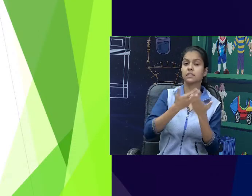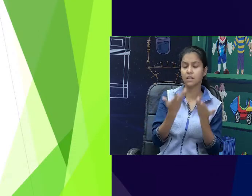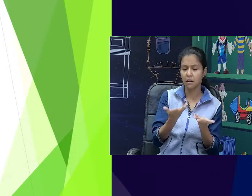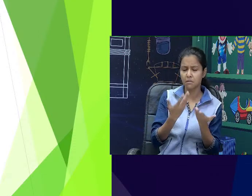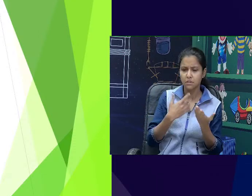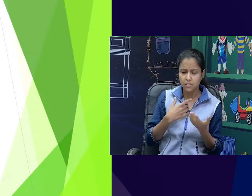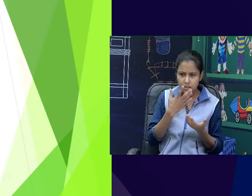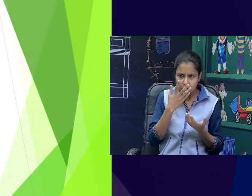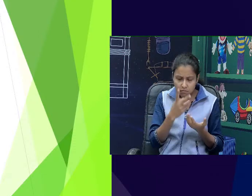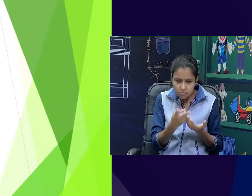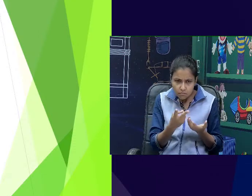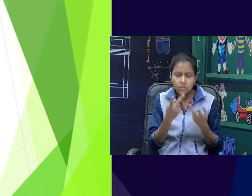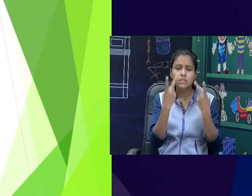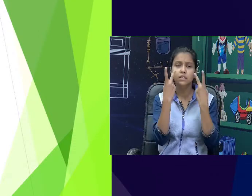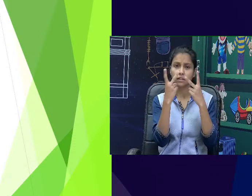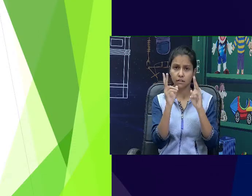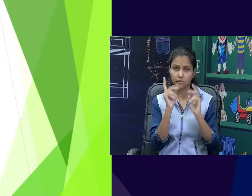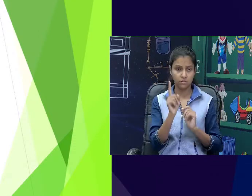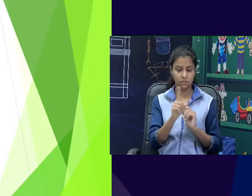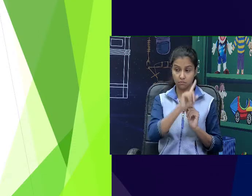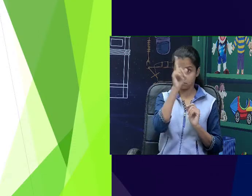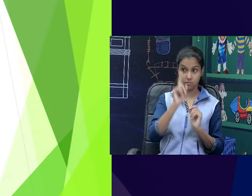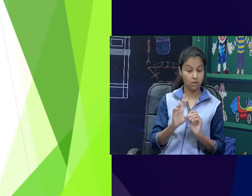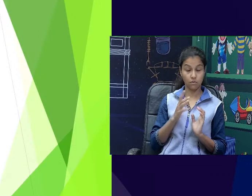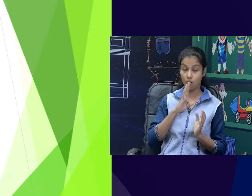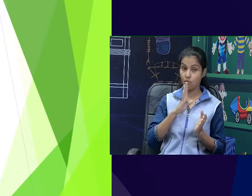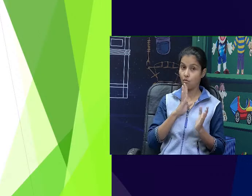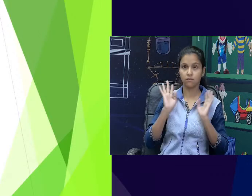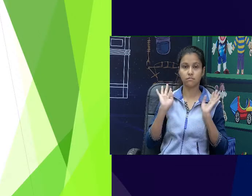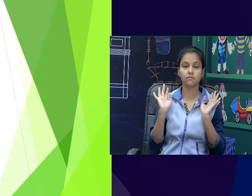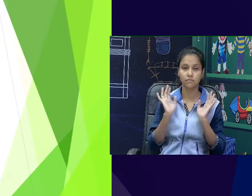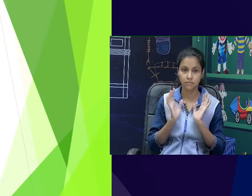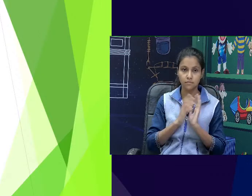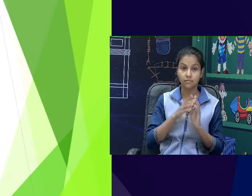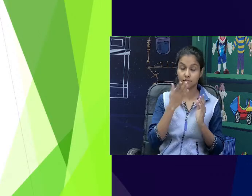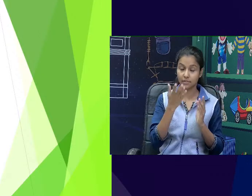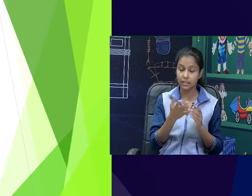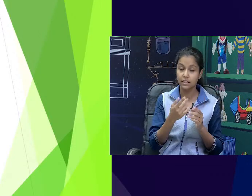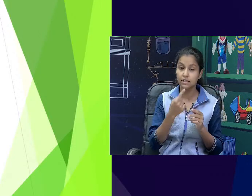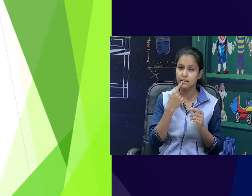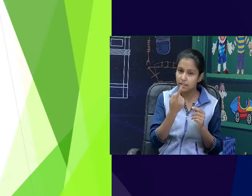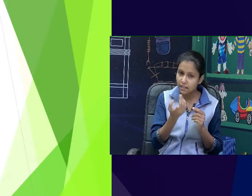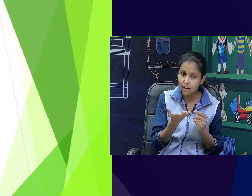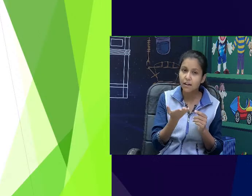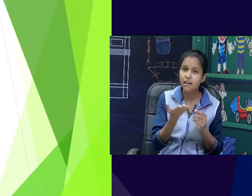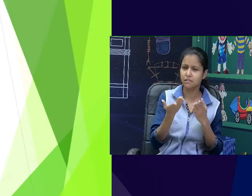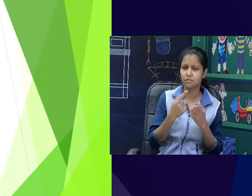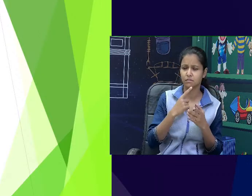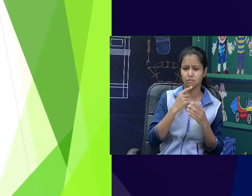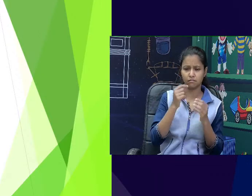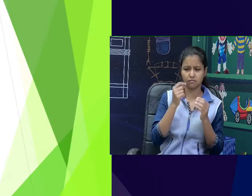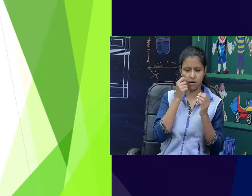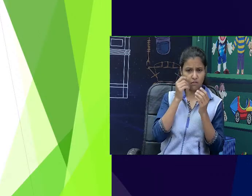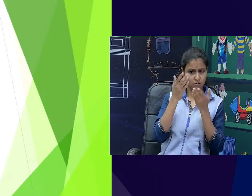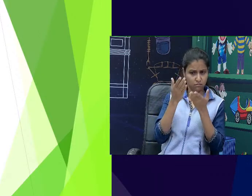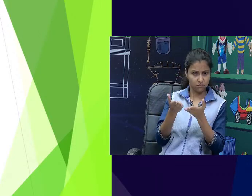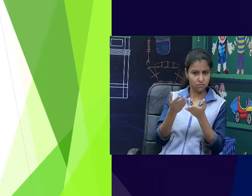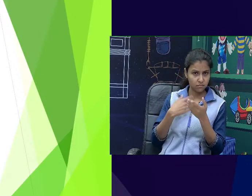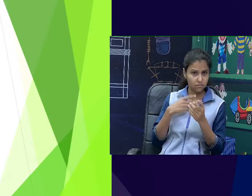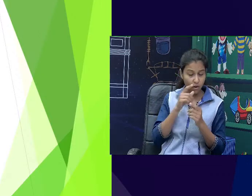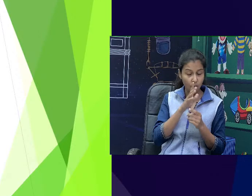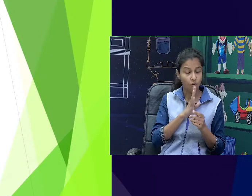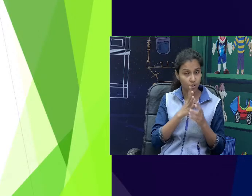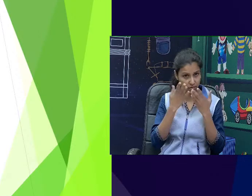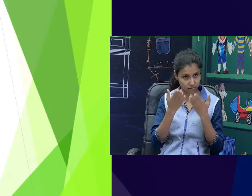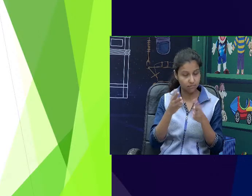realized that there is something, and he does not like water. There he realized that he does not like water and he should stay